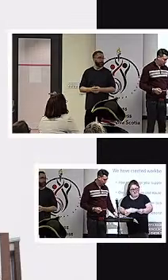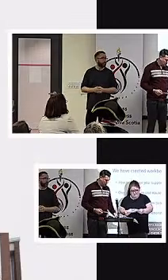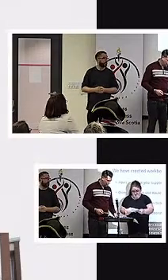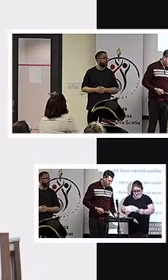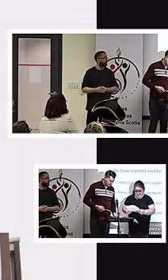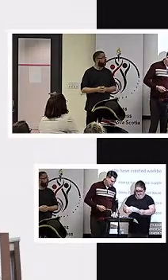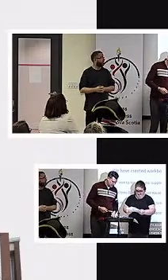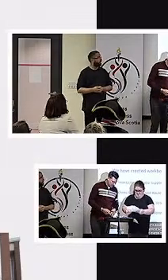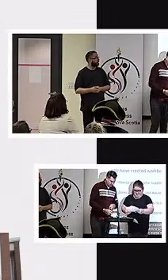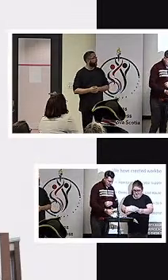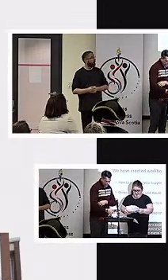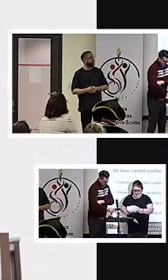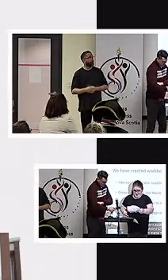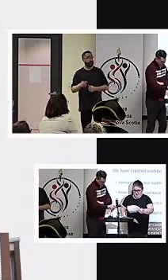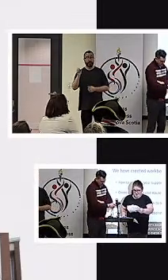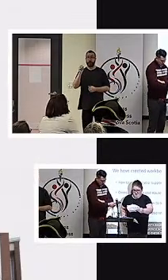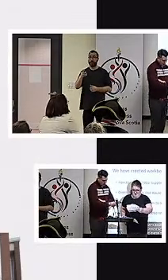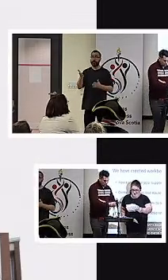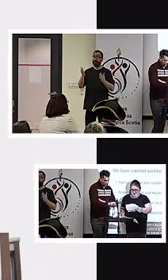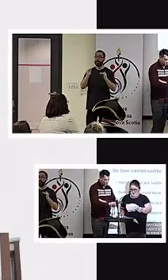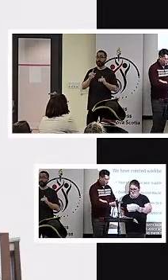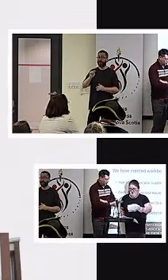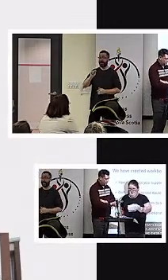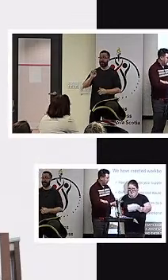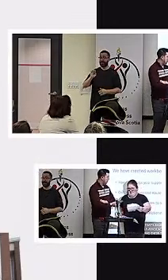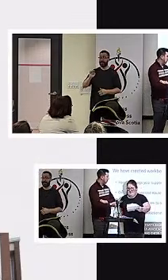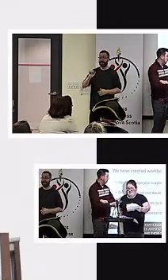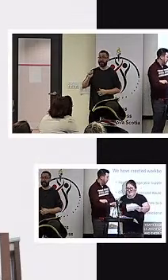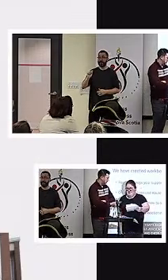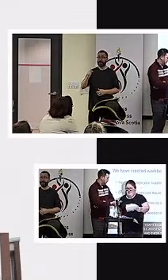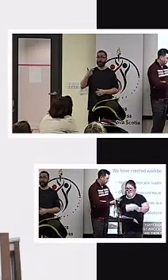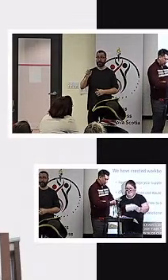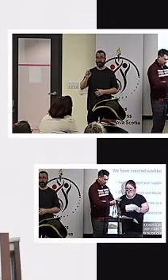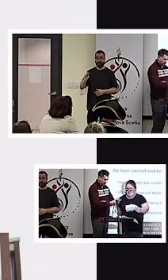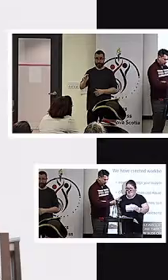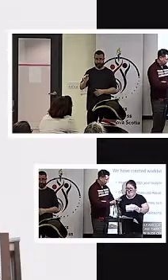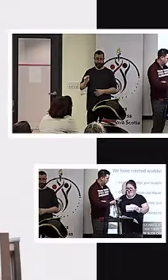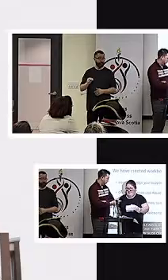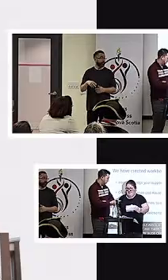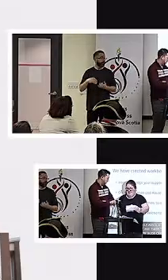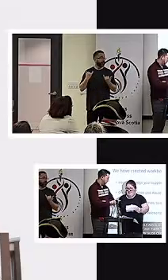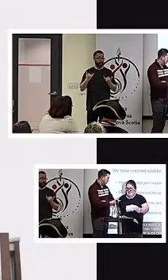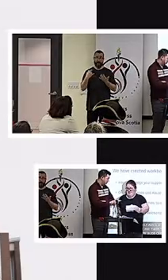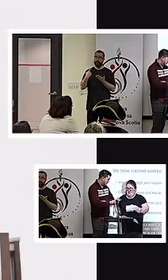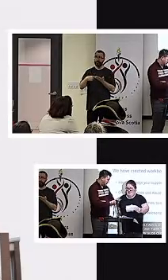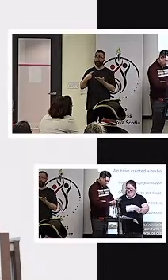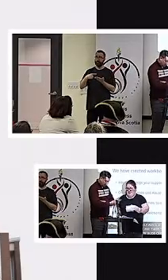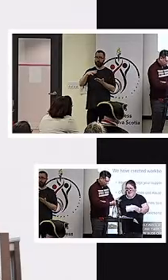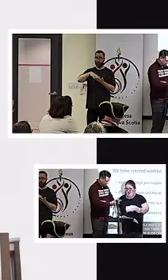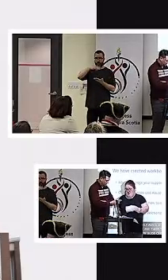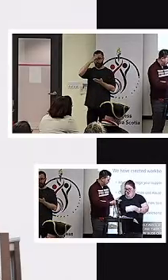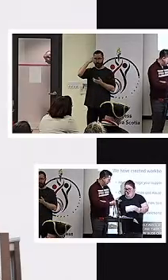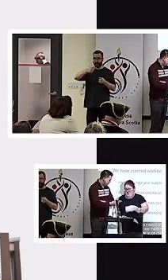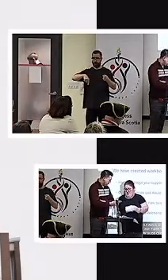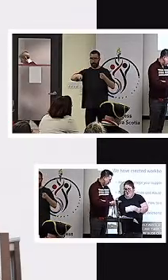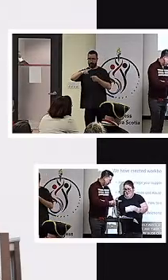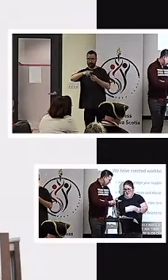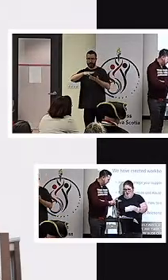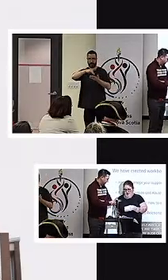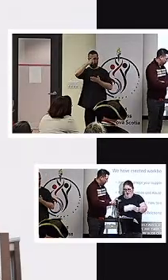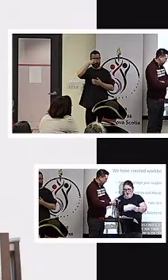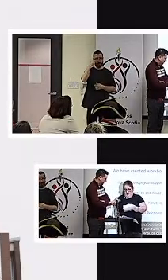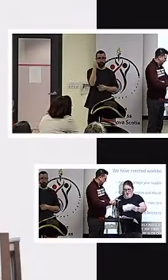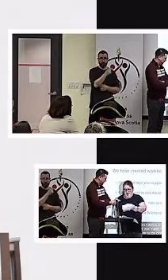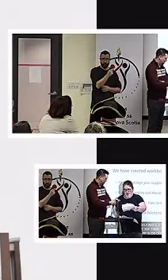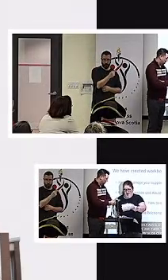one. All right. Now, Tegan, we're going to talk about learning from us and learning from you in particular. What are 2 programs